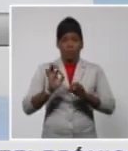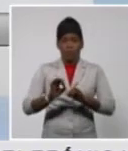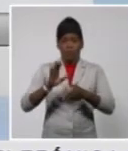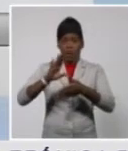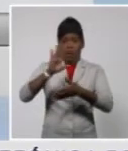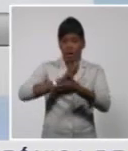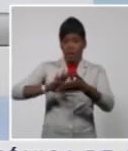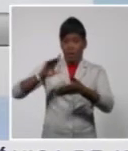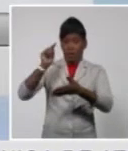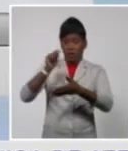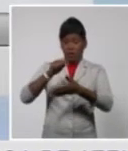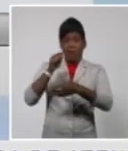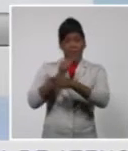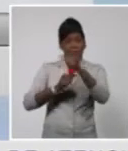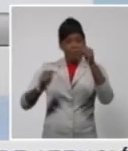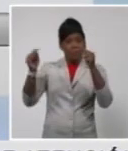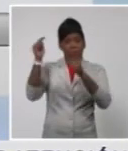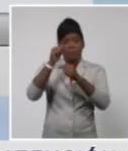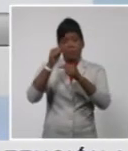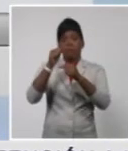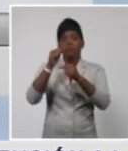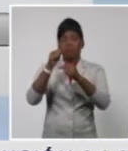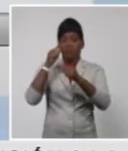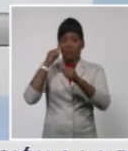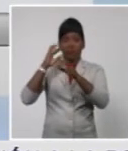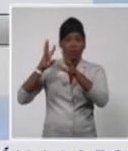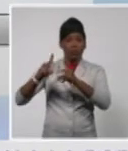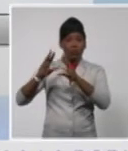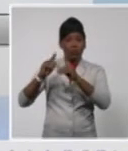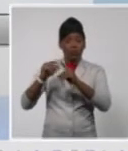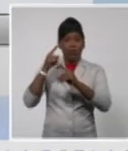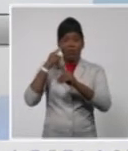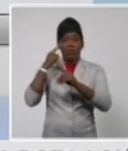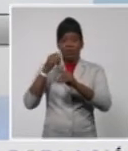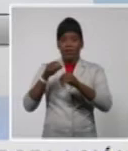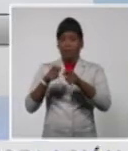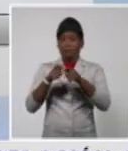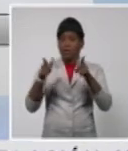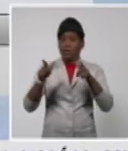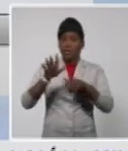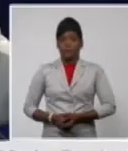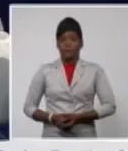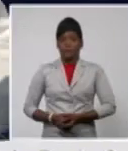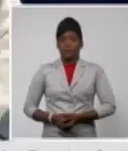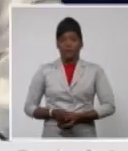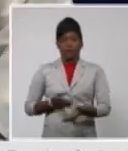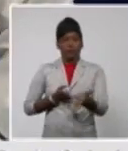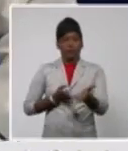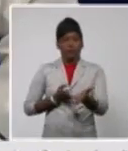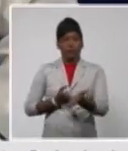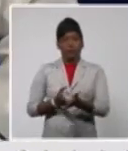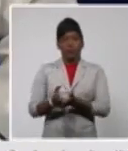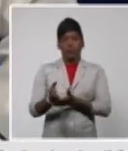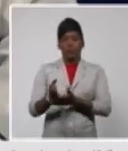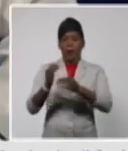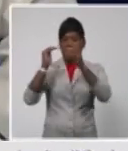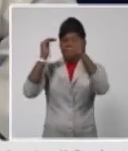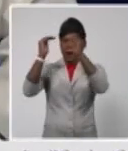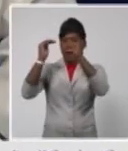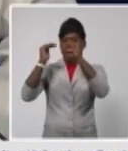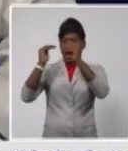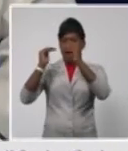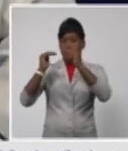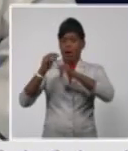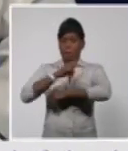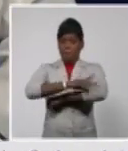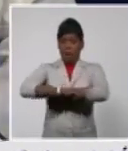514,860 fatalities and a mortality rate of 3.44%. The United States continues to